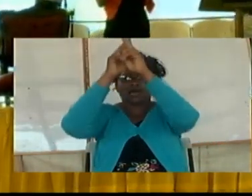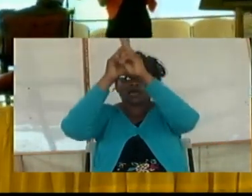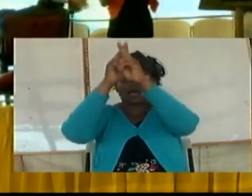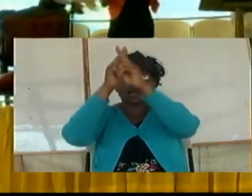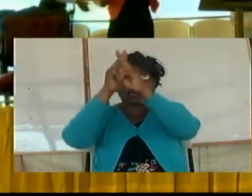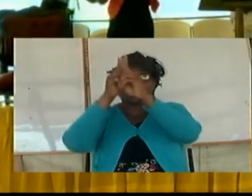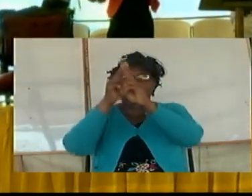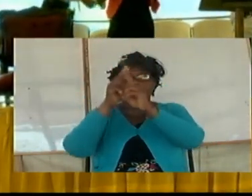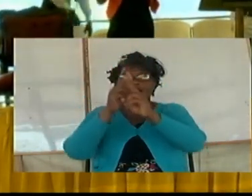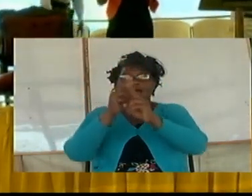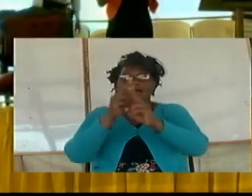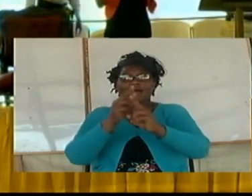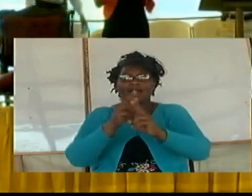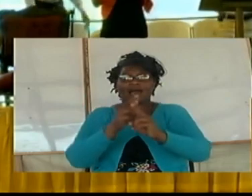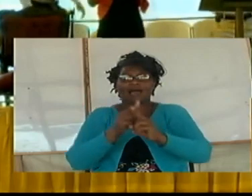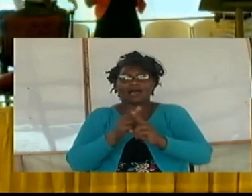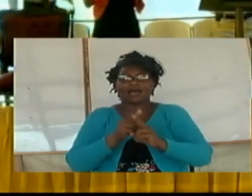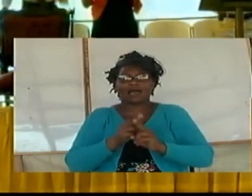hung on a cross,